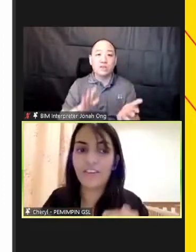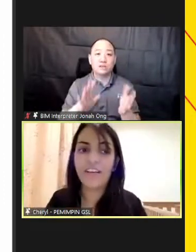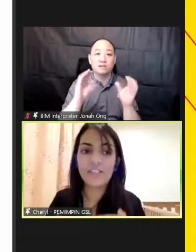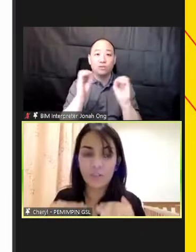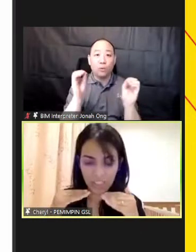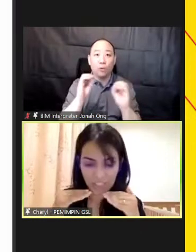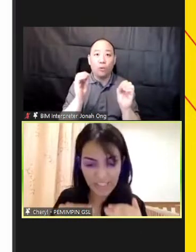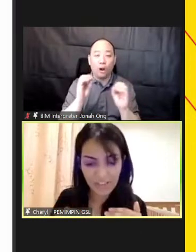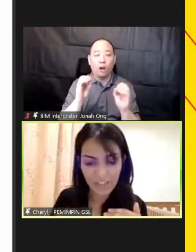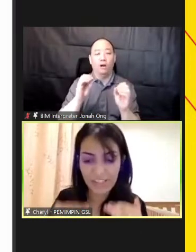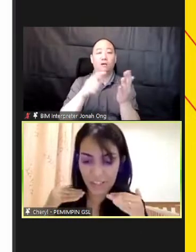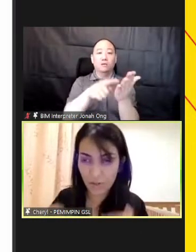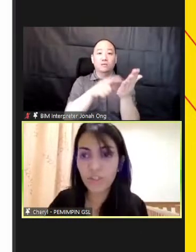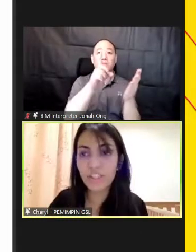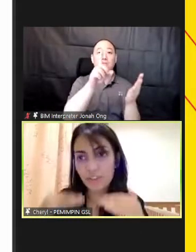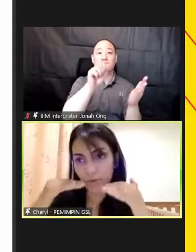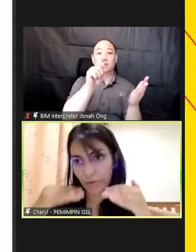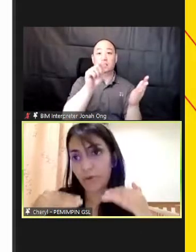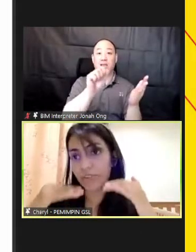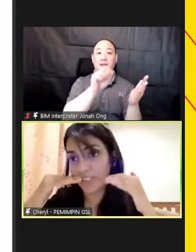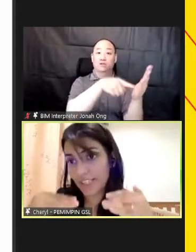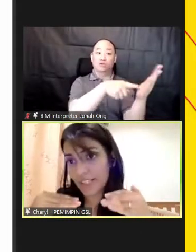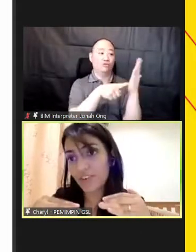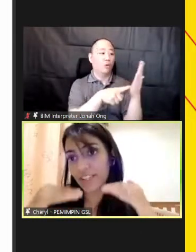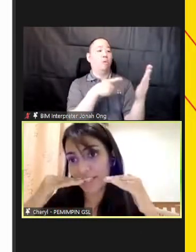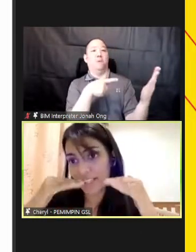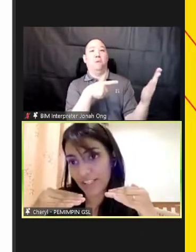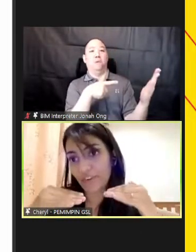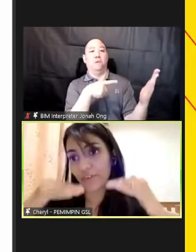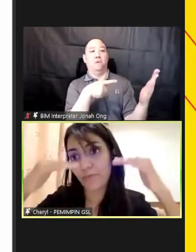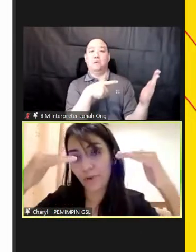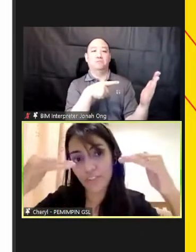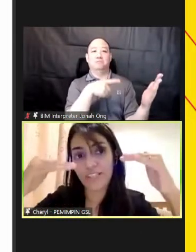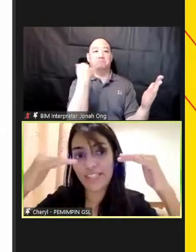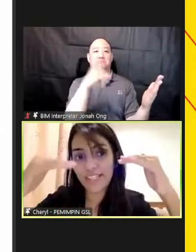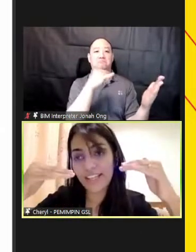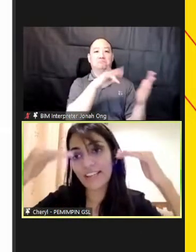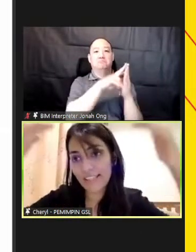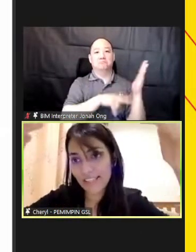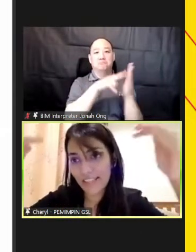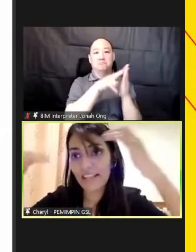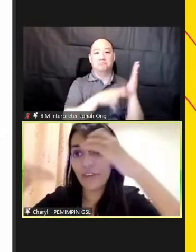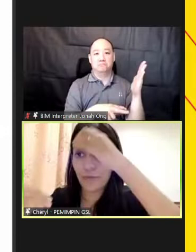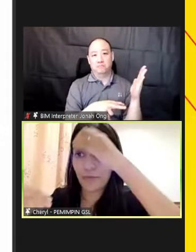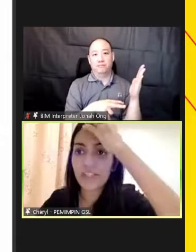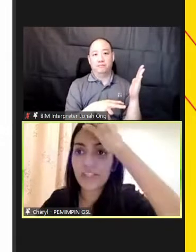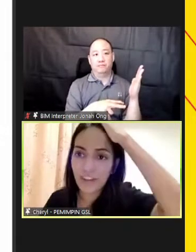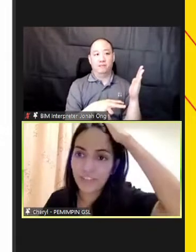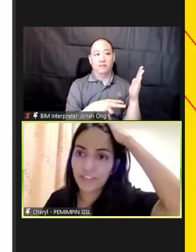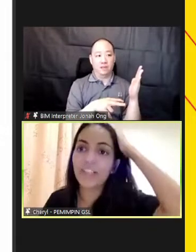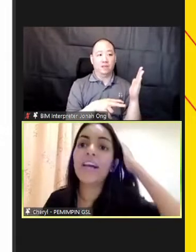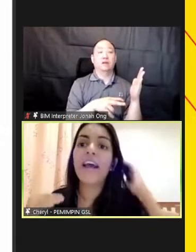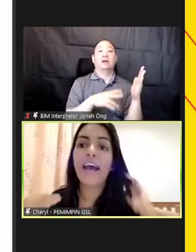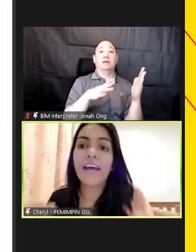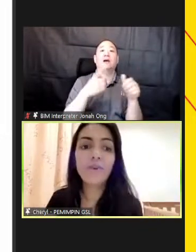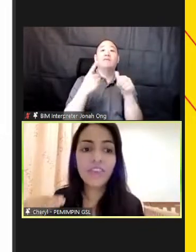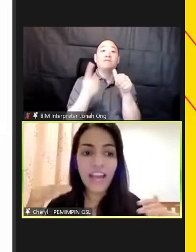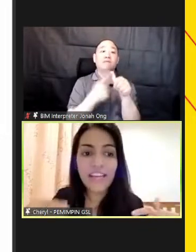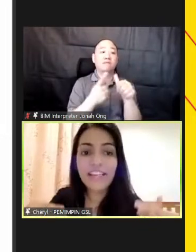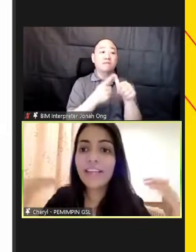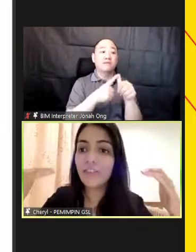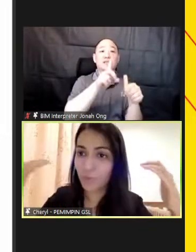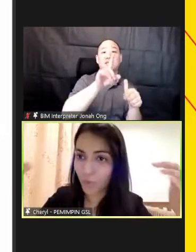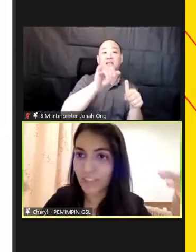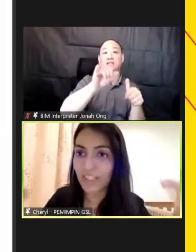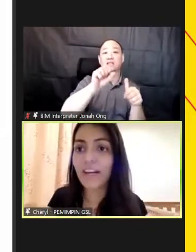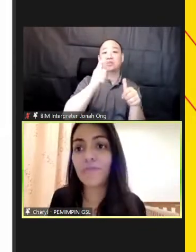reporting, right? So the district, the school needs to report to the district reports to the state then reports to the federal. And with